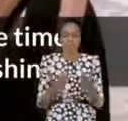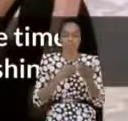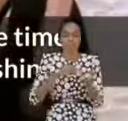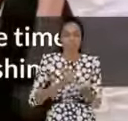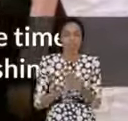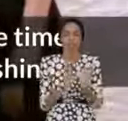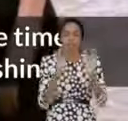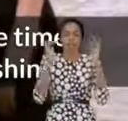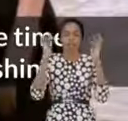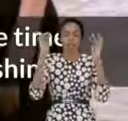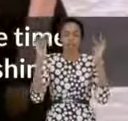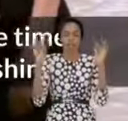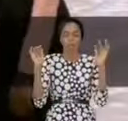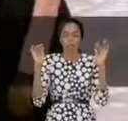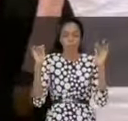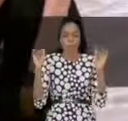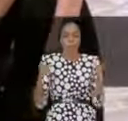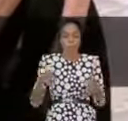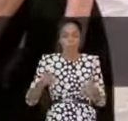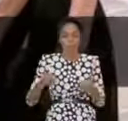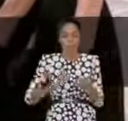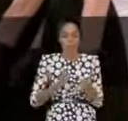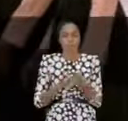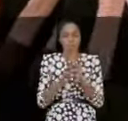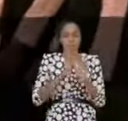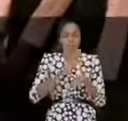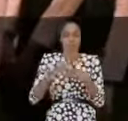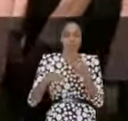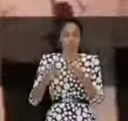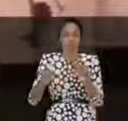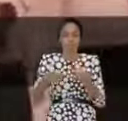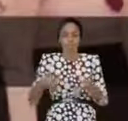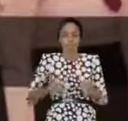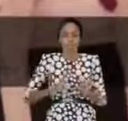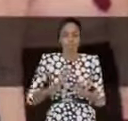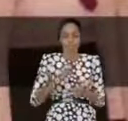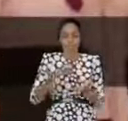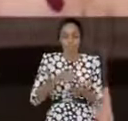rise and shine. Give us peace all around. Let us stand on